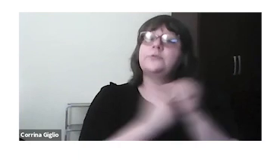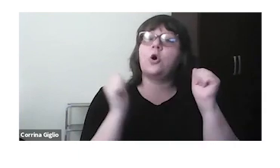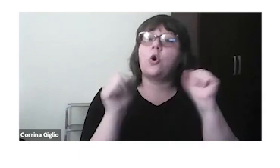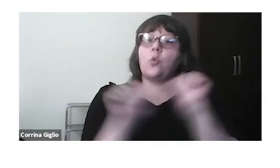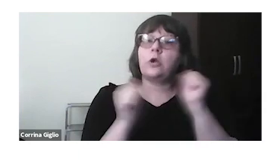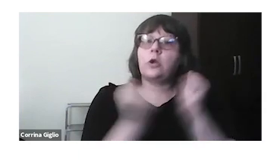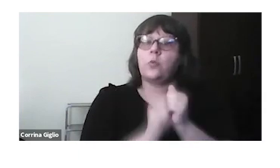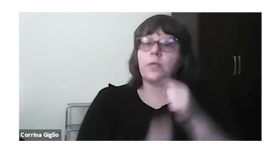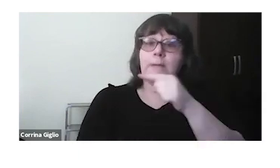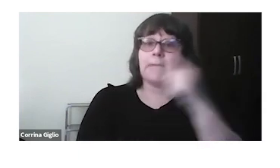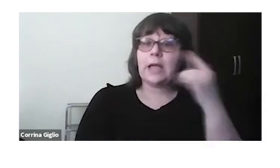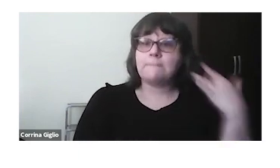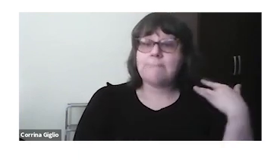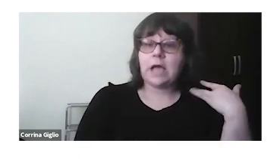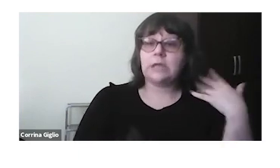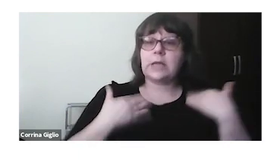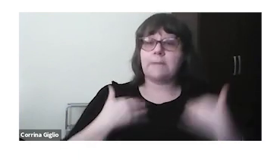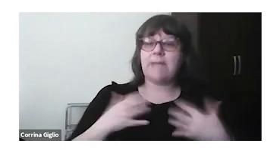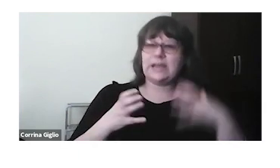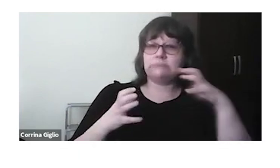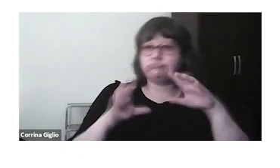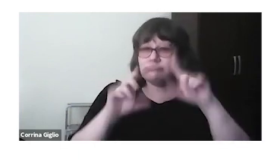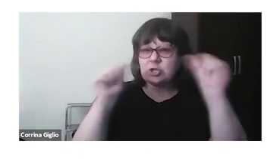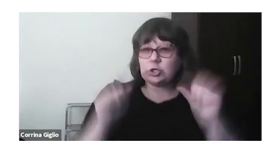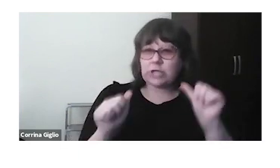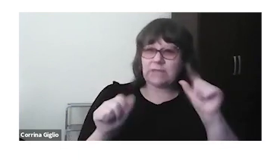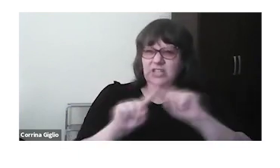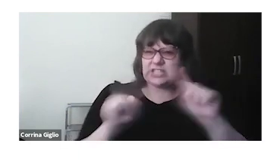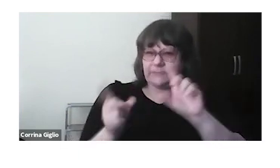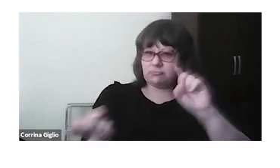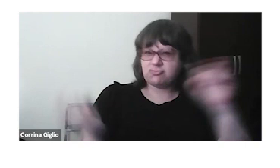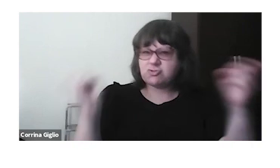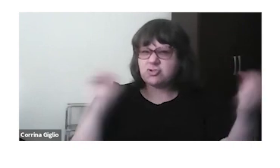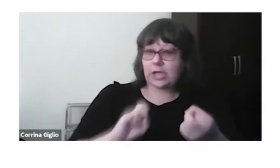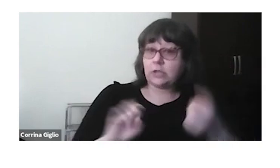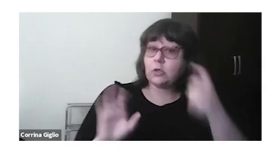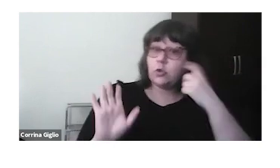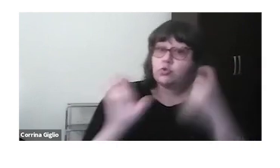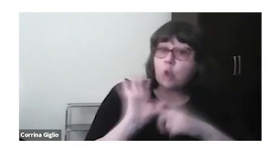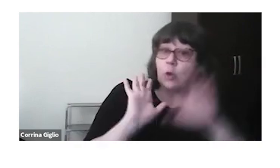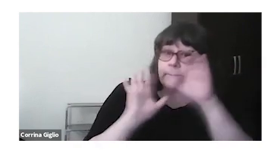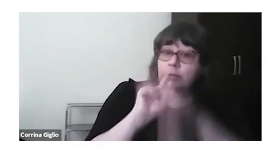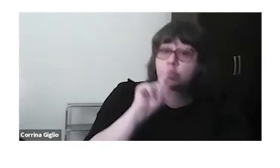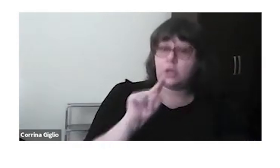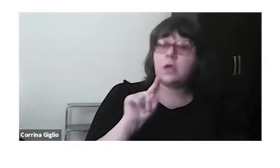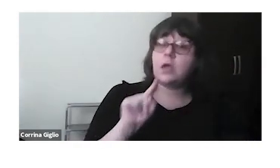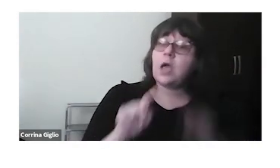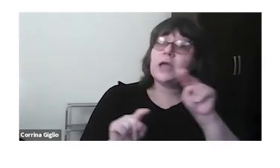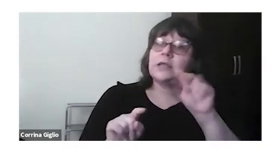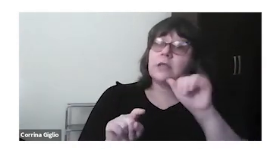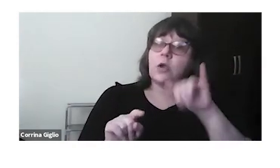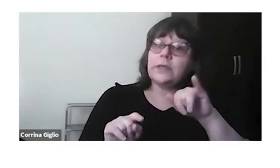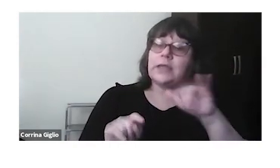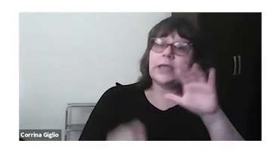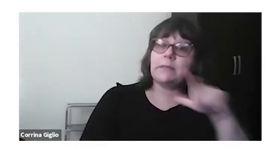distorting bodies. And you kind of see that in this photograph. Naomi Campbell, who's